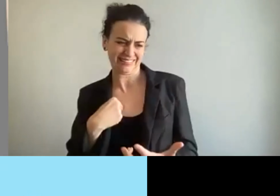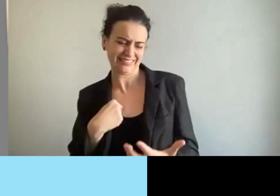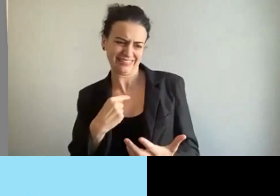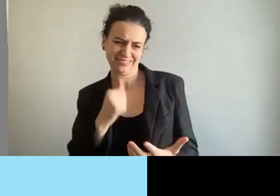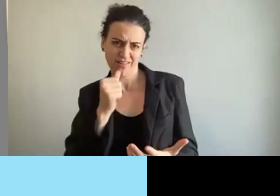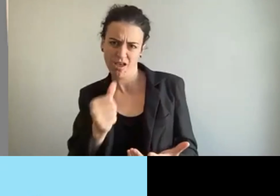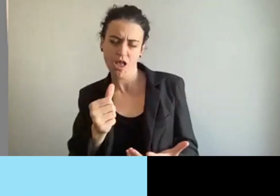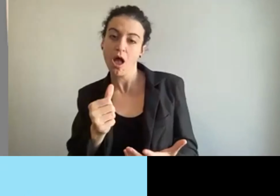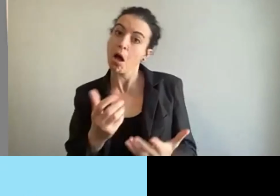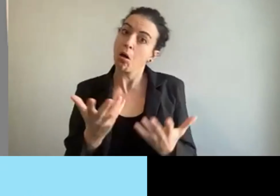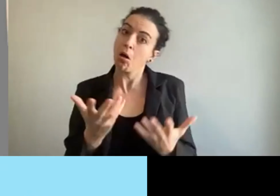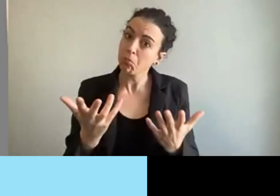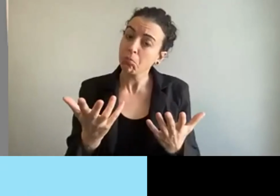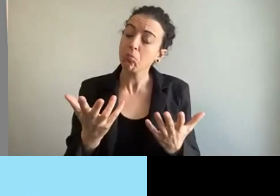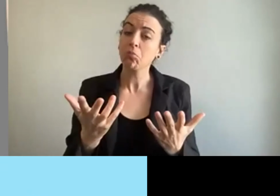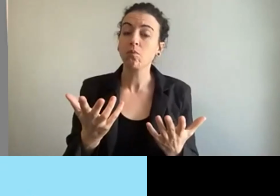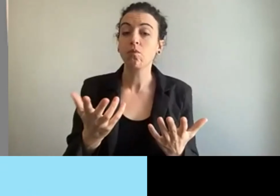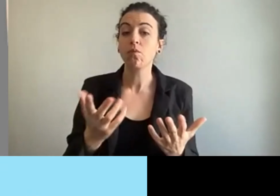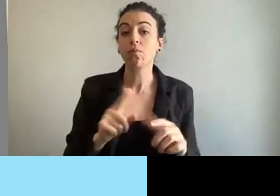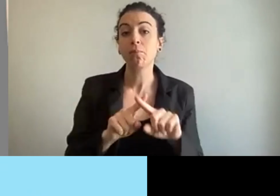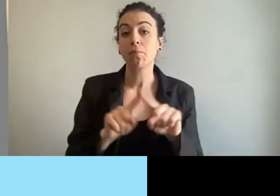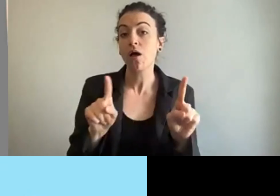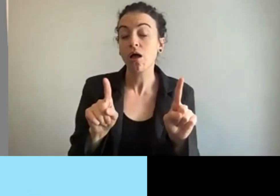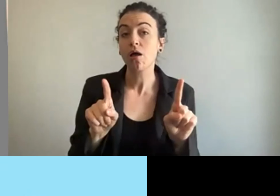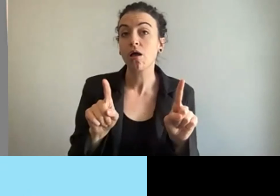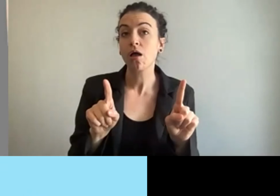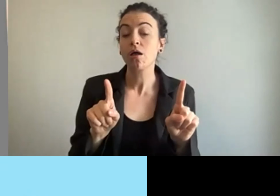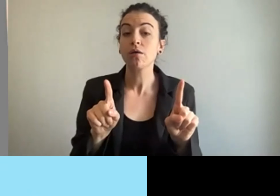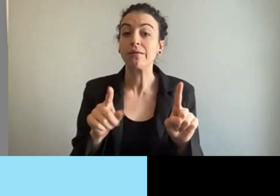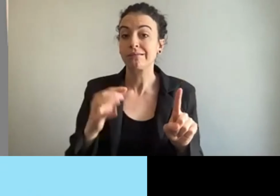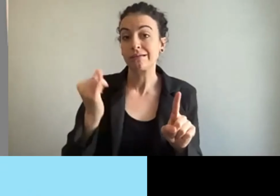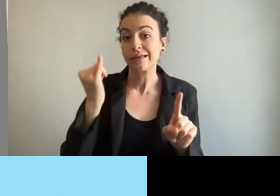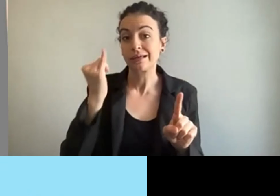might find that it